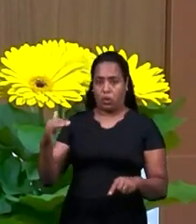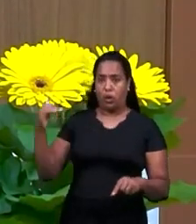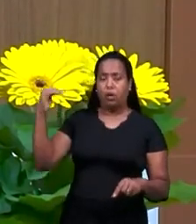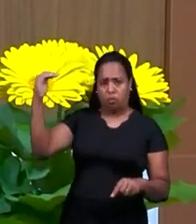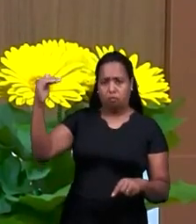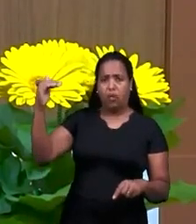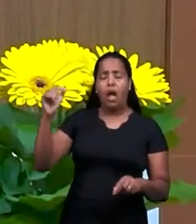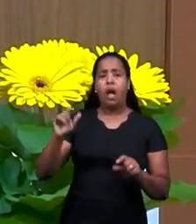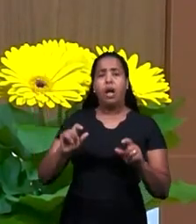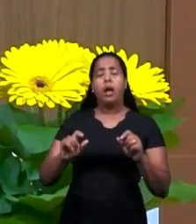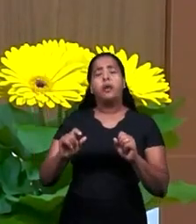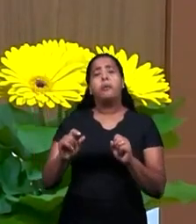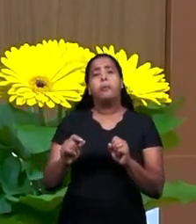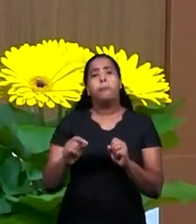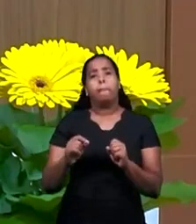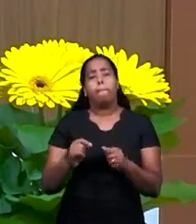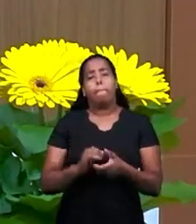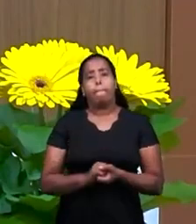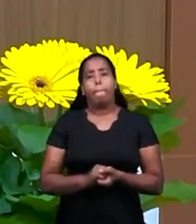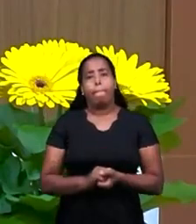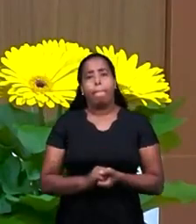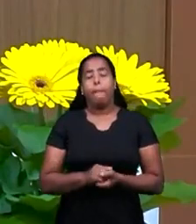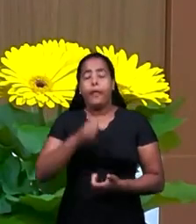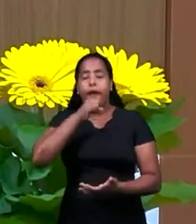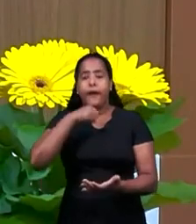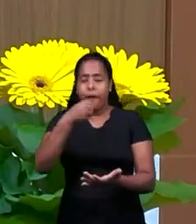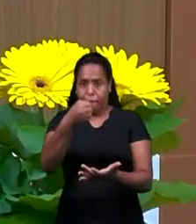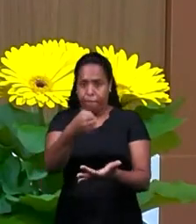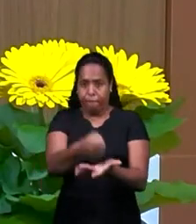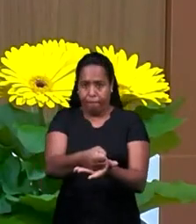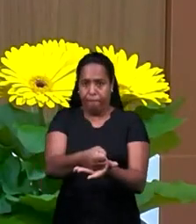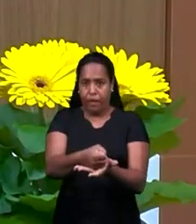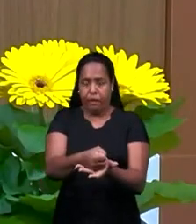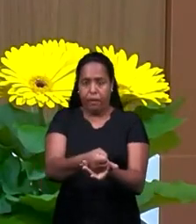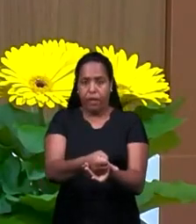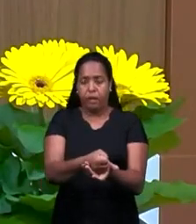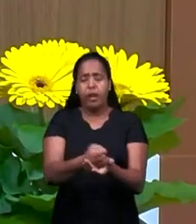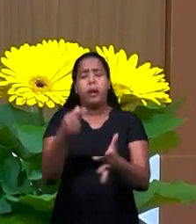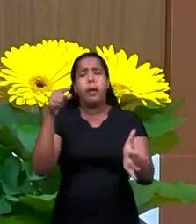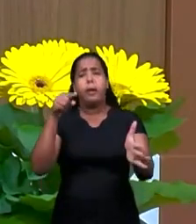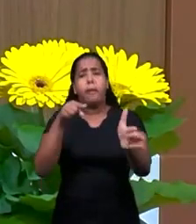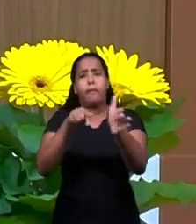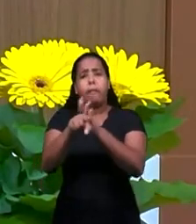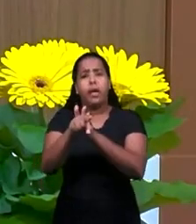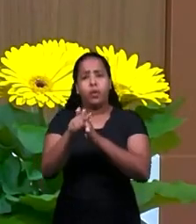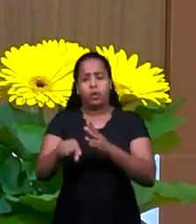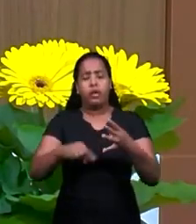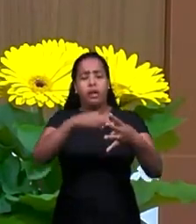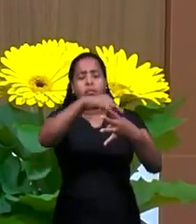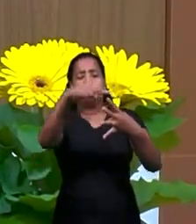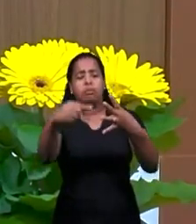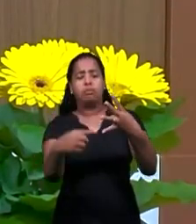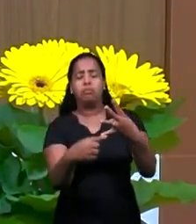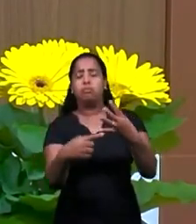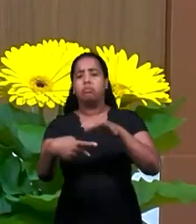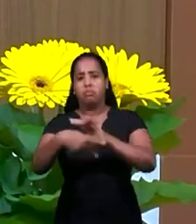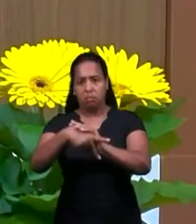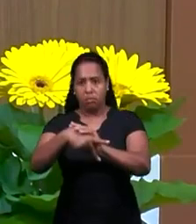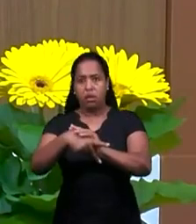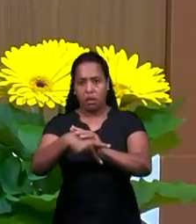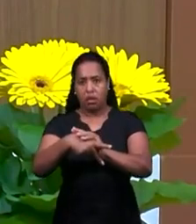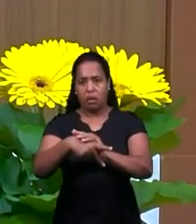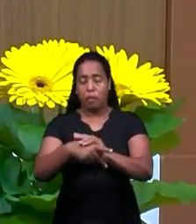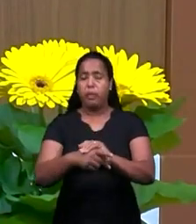the fact that the priesthood was universal, the priesthood of the Old Testament, the question was, what are the elements that are part